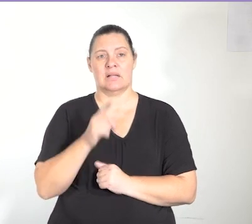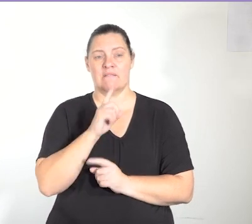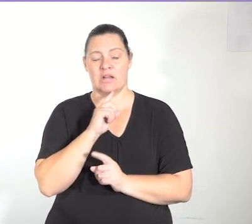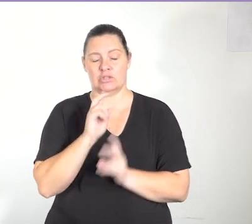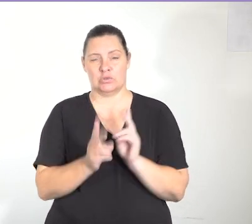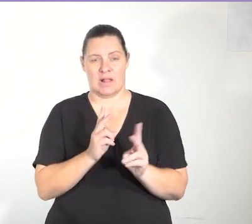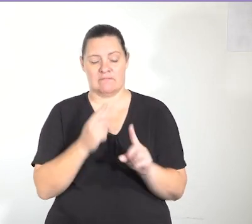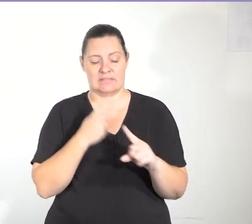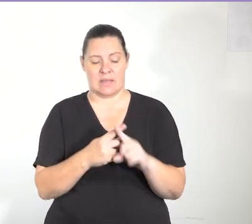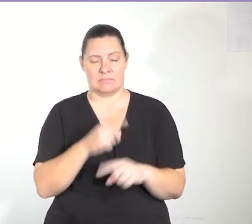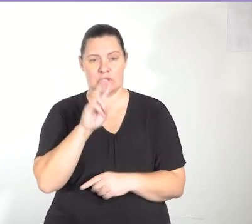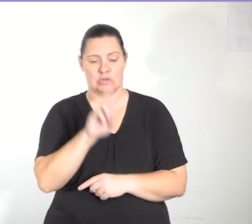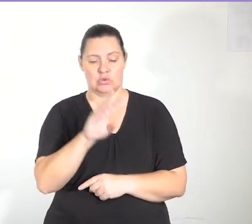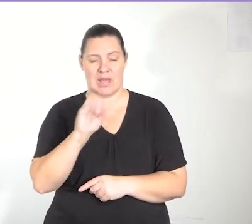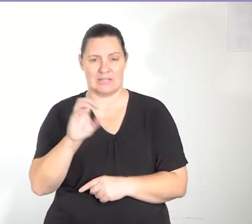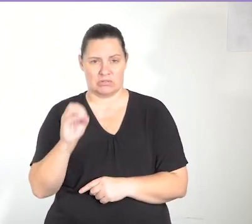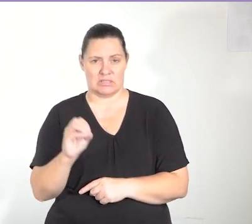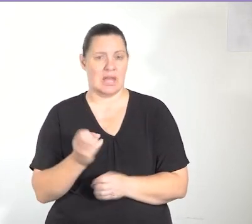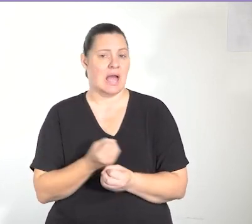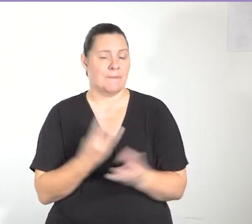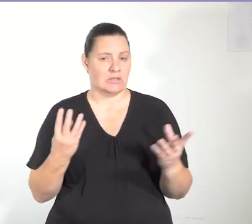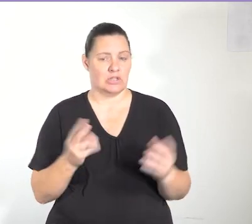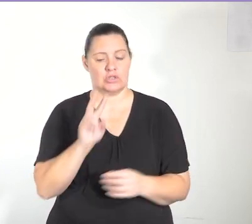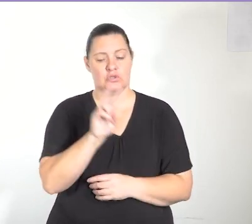that 12 multiplied by 200 is